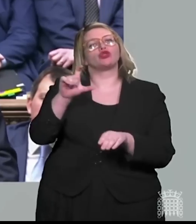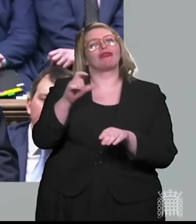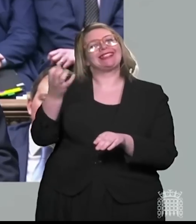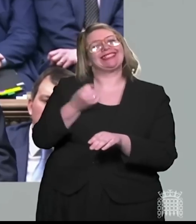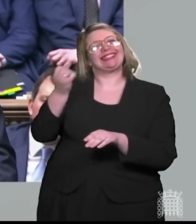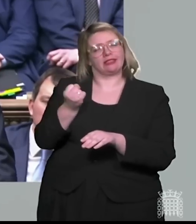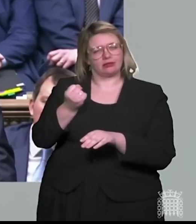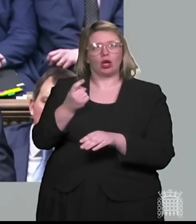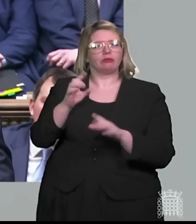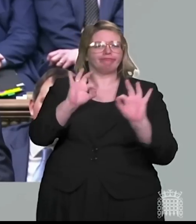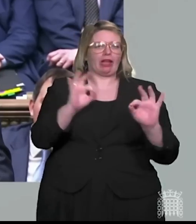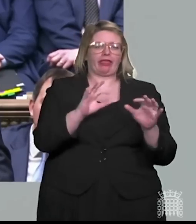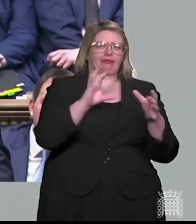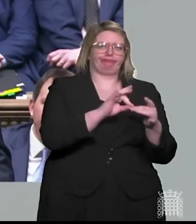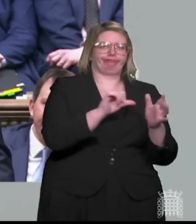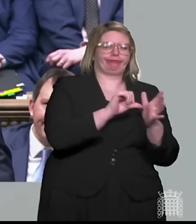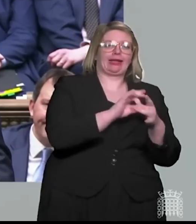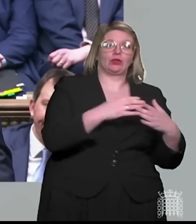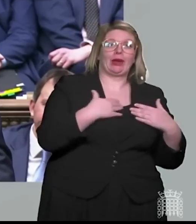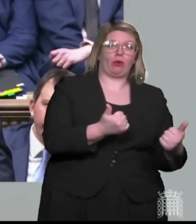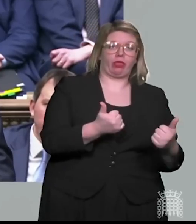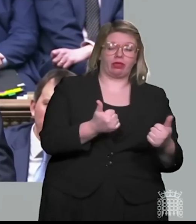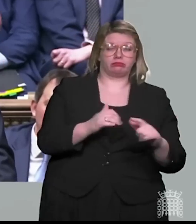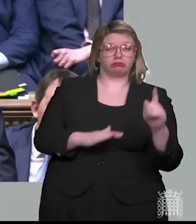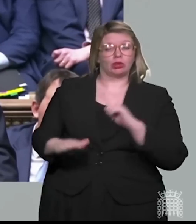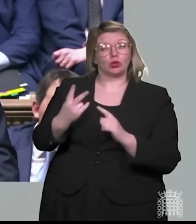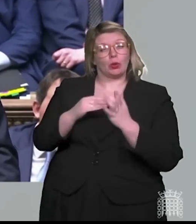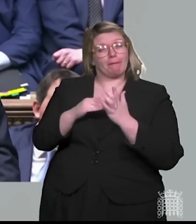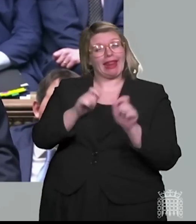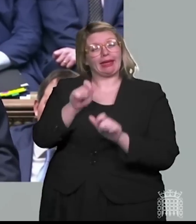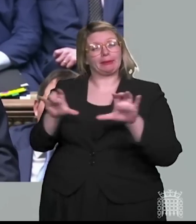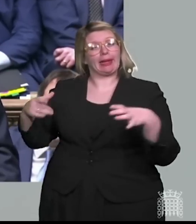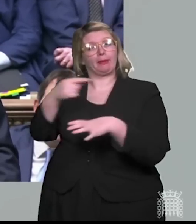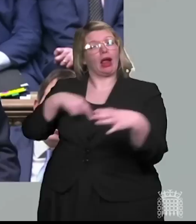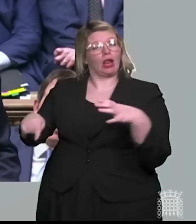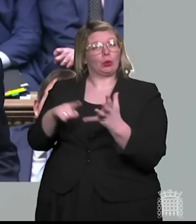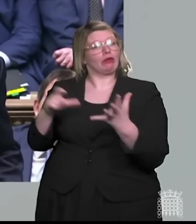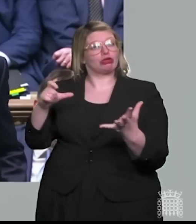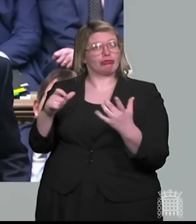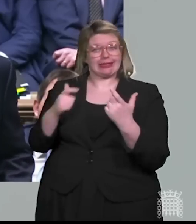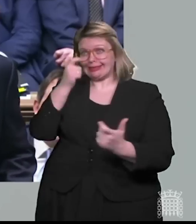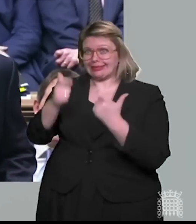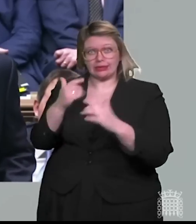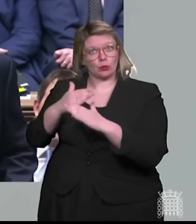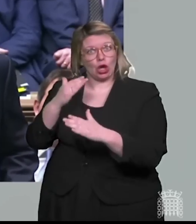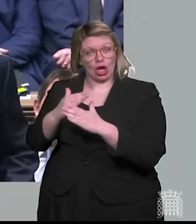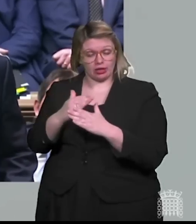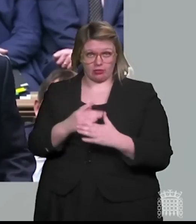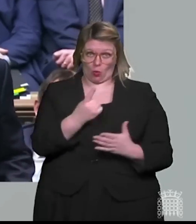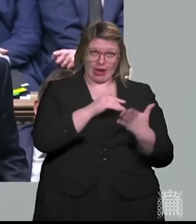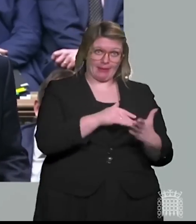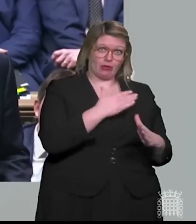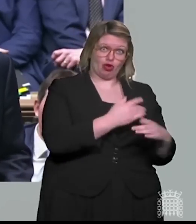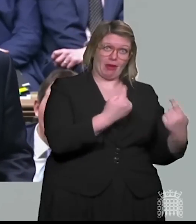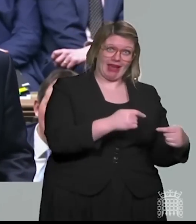low earnings. There are more than 2 million job seekers in this group, more than enough to fill every vacancy in the